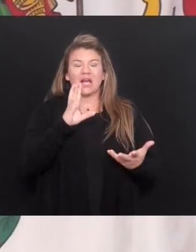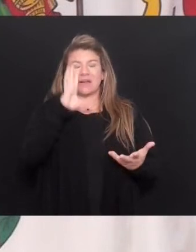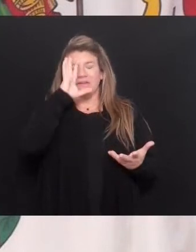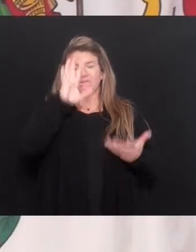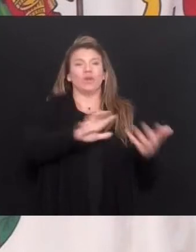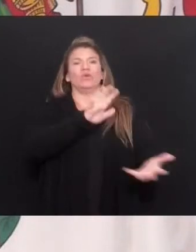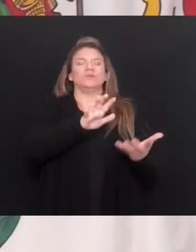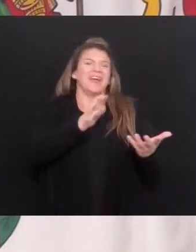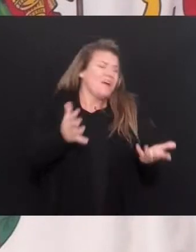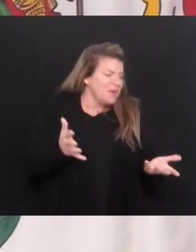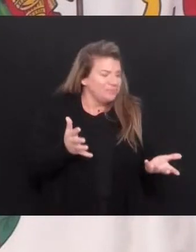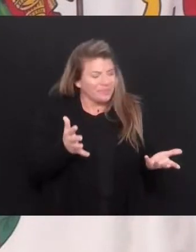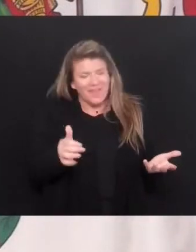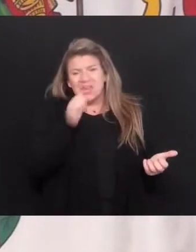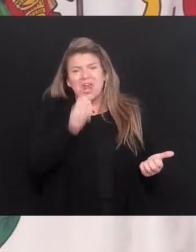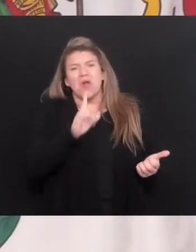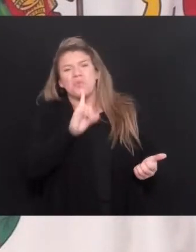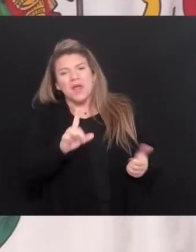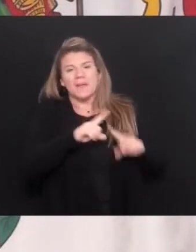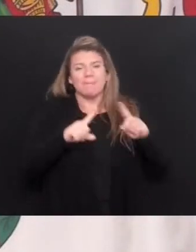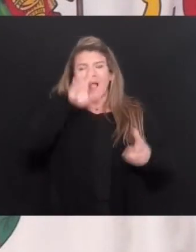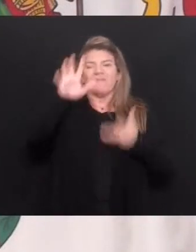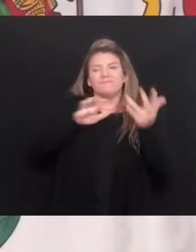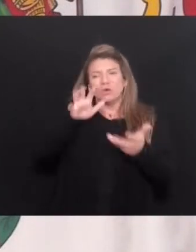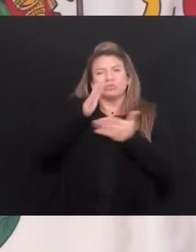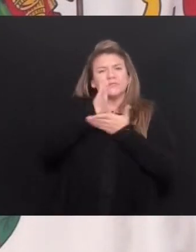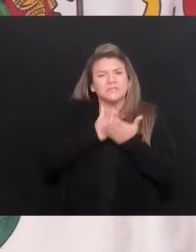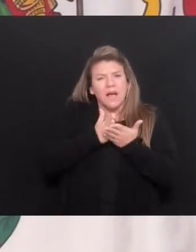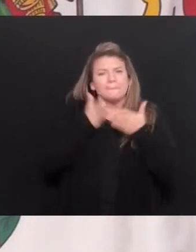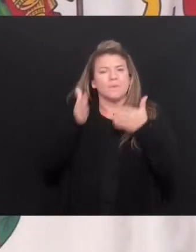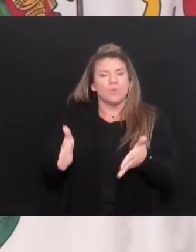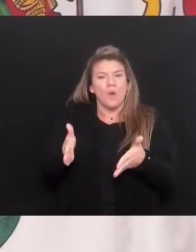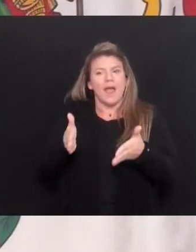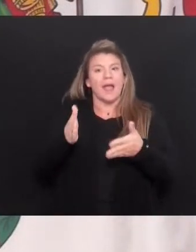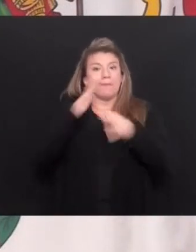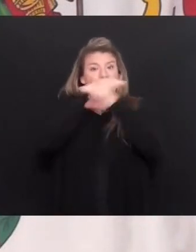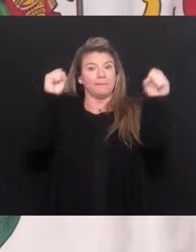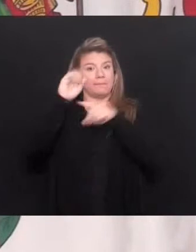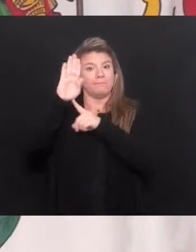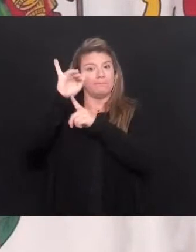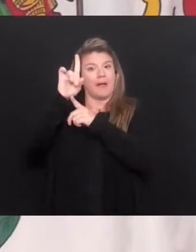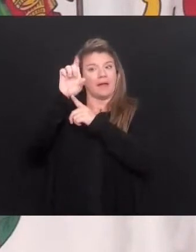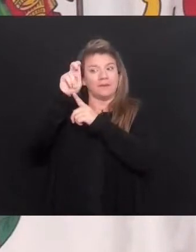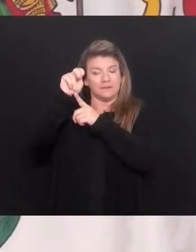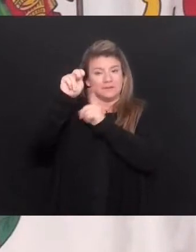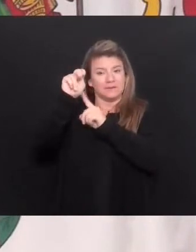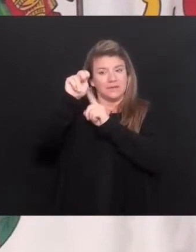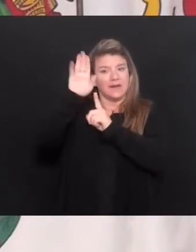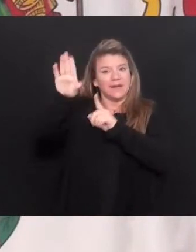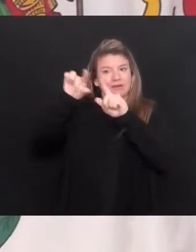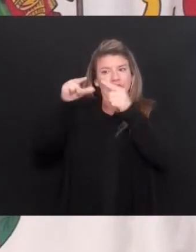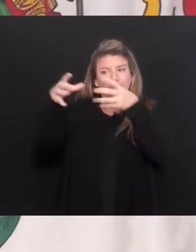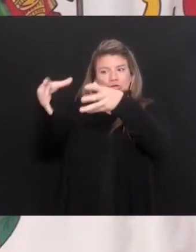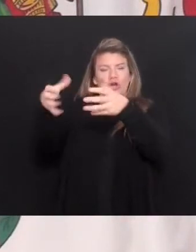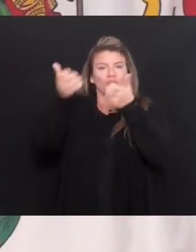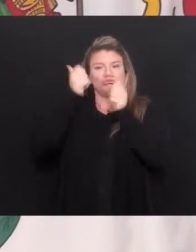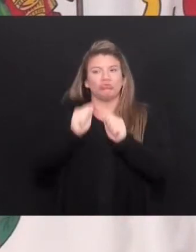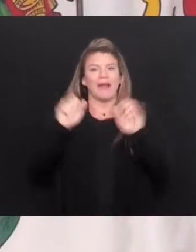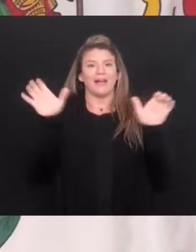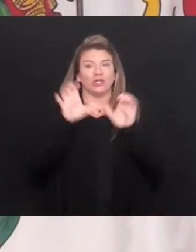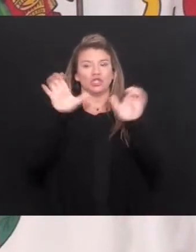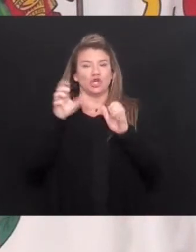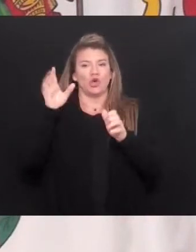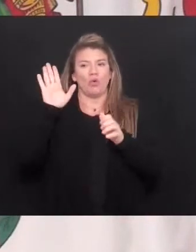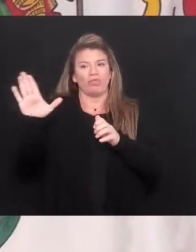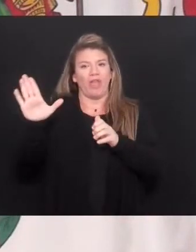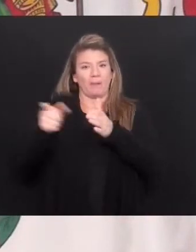not really, but bewildered in some ways, about the Biden administration, trying to do what they're trying to do to our